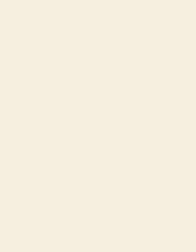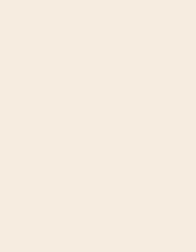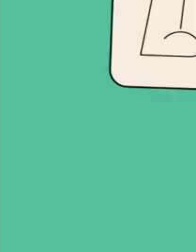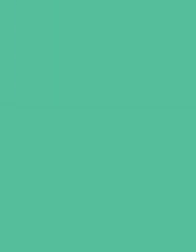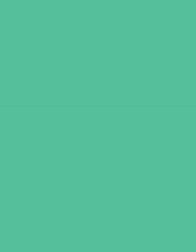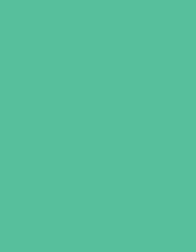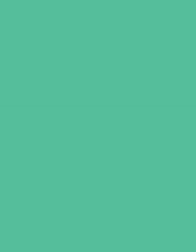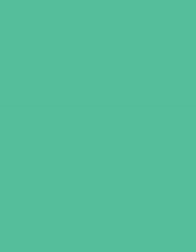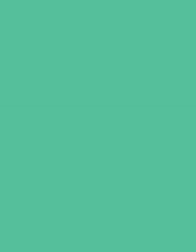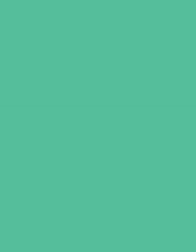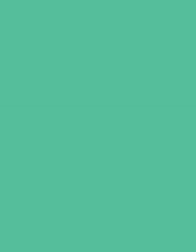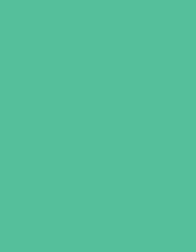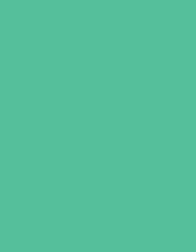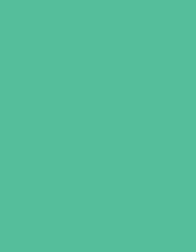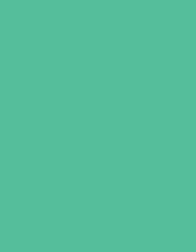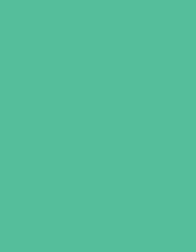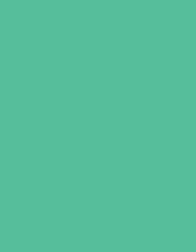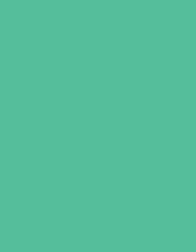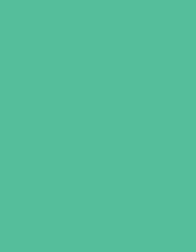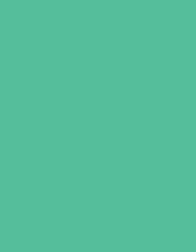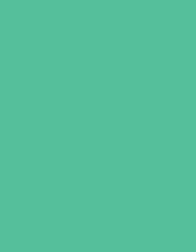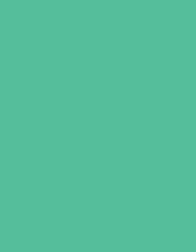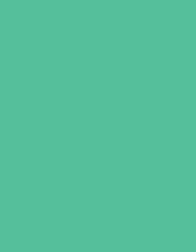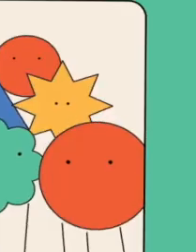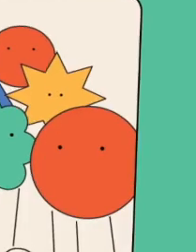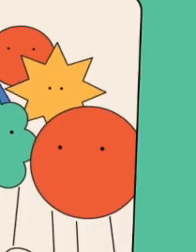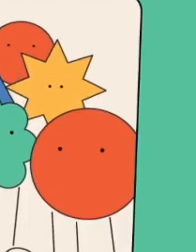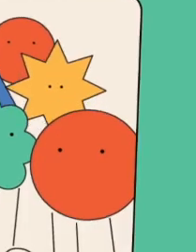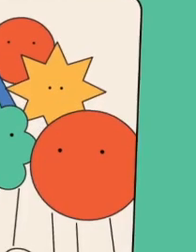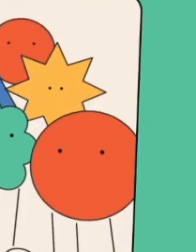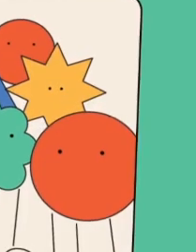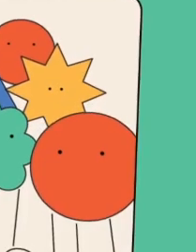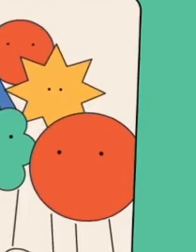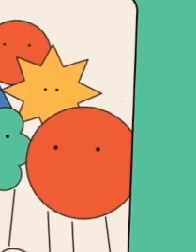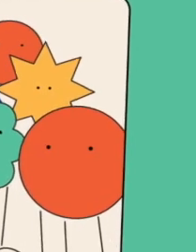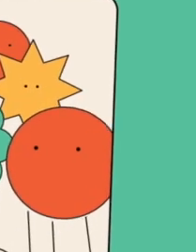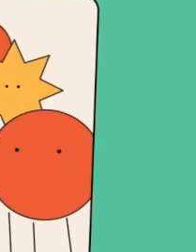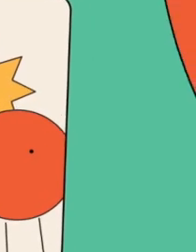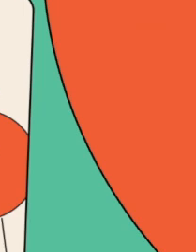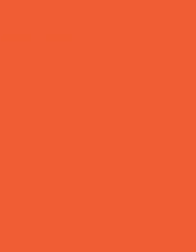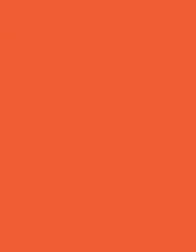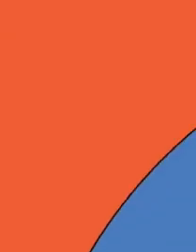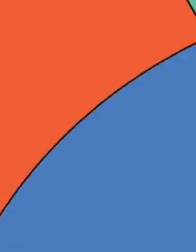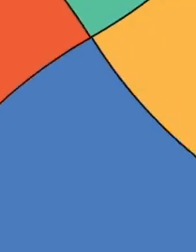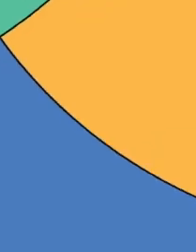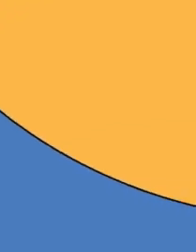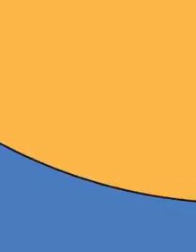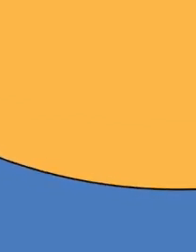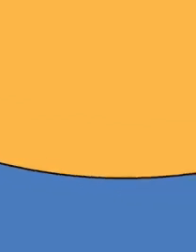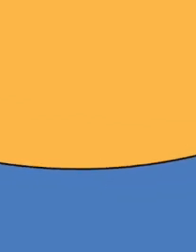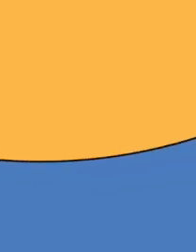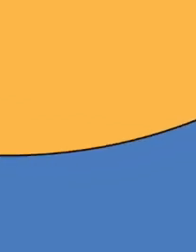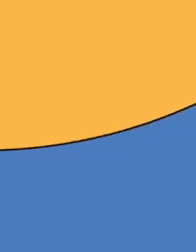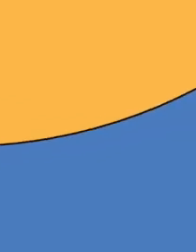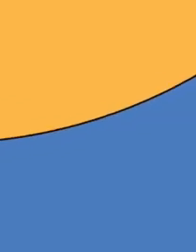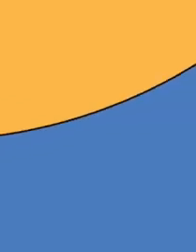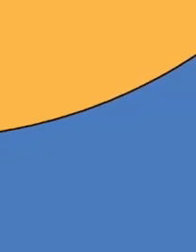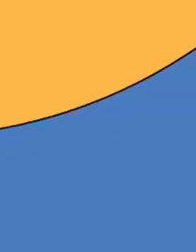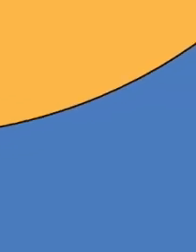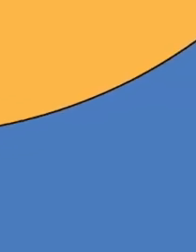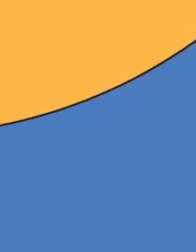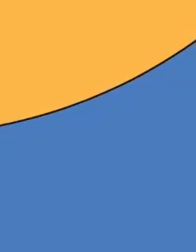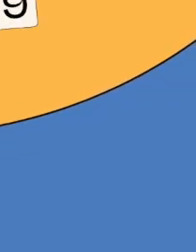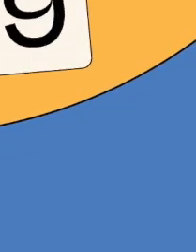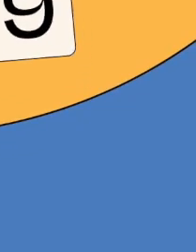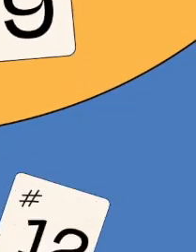and non-profits working with teachers, school leaders, parents, and communities. With Blend On, you'll have everything you need to